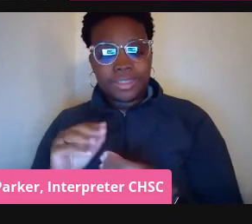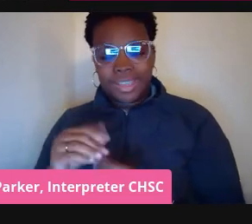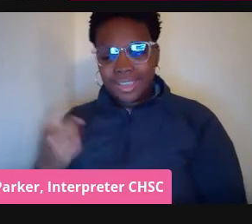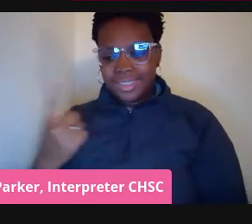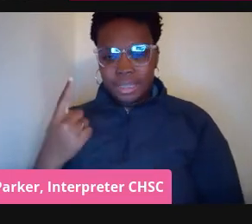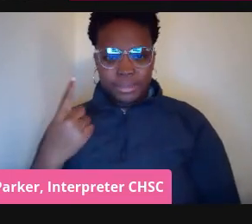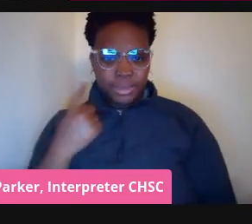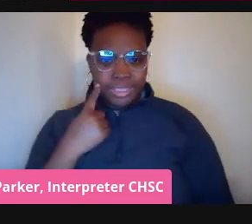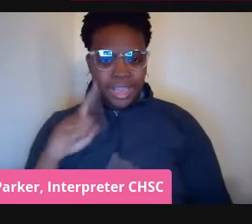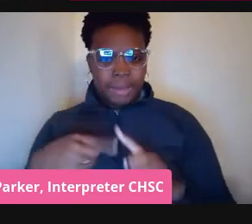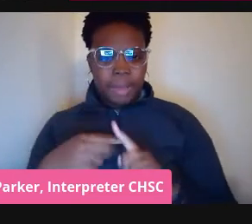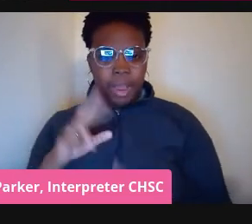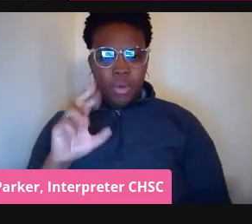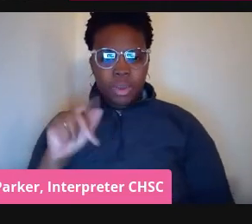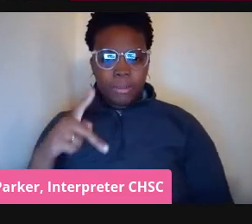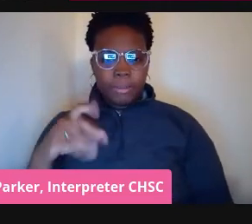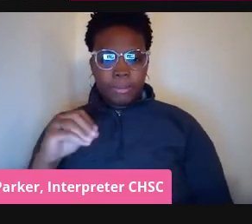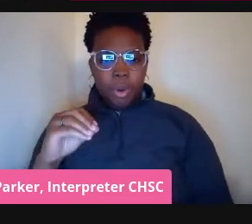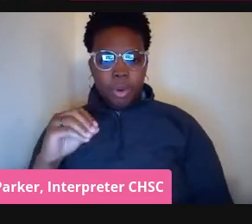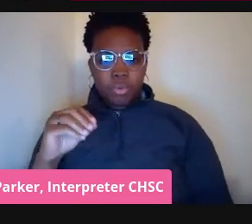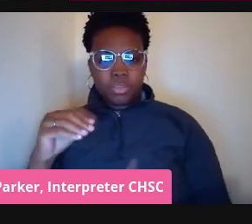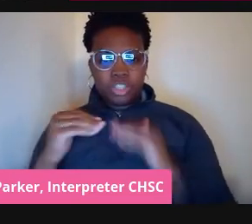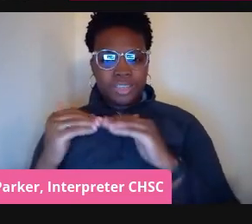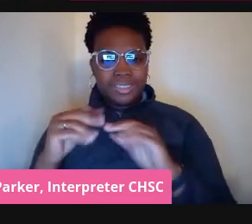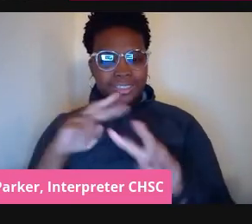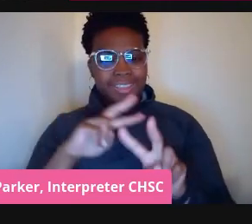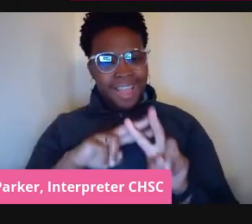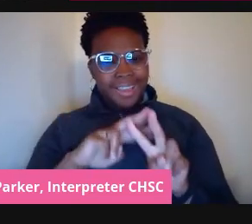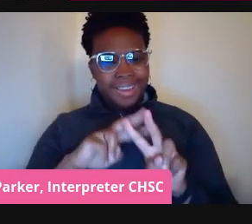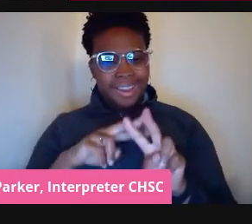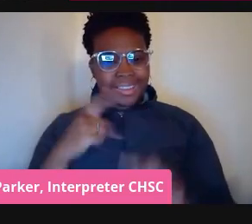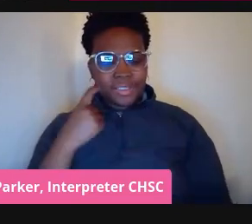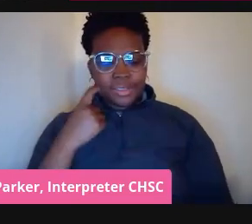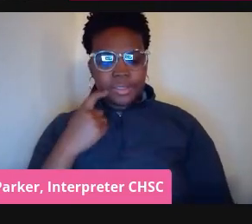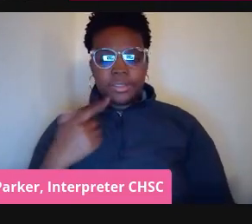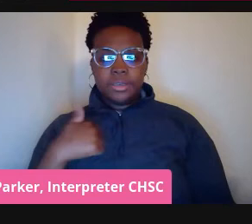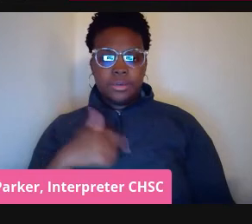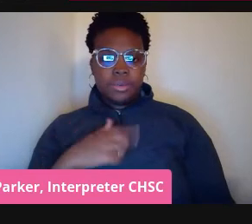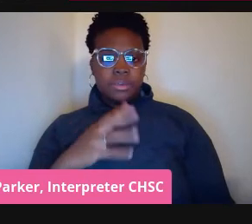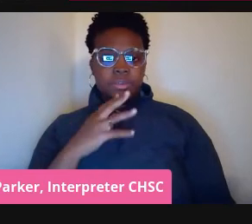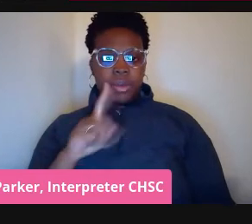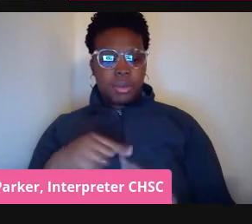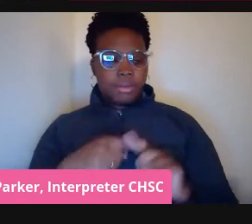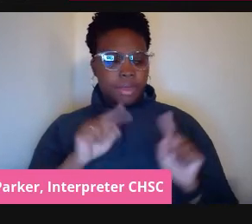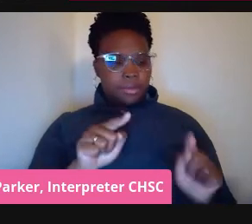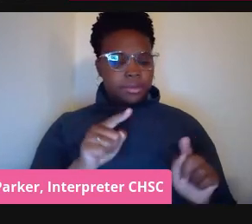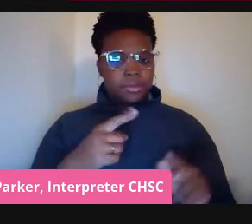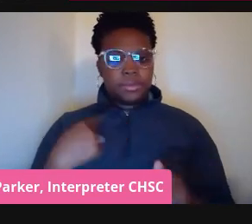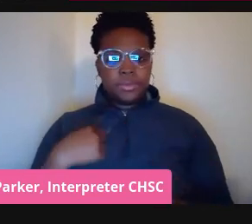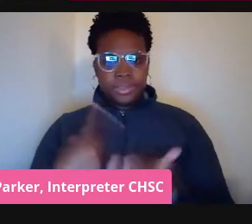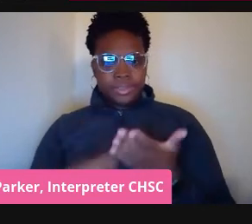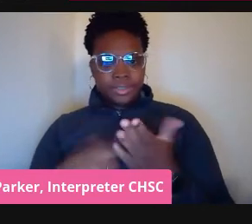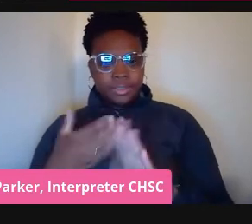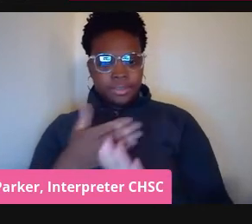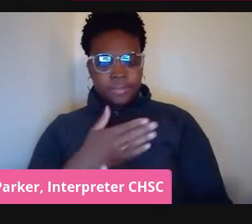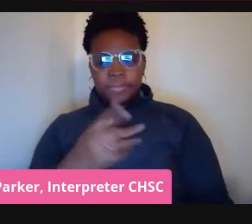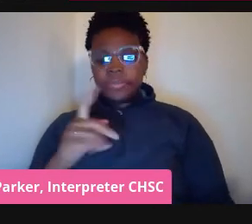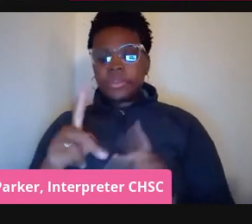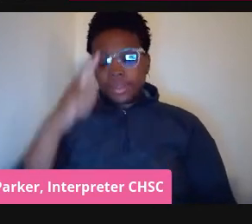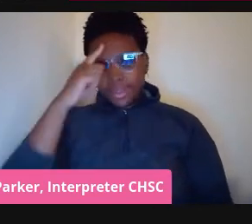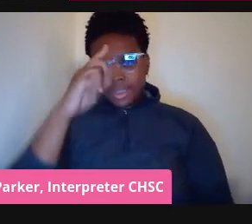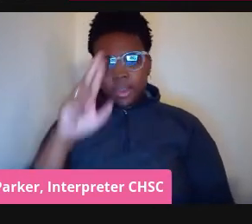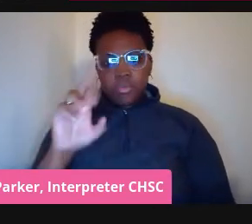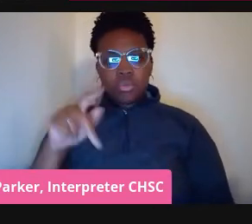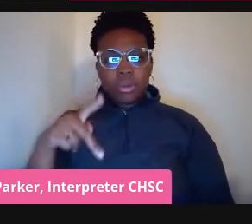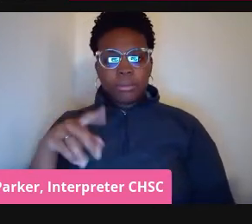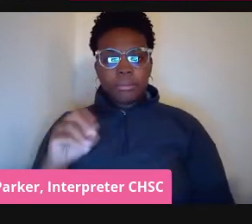repro justice, that hashtag, I feel like, and we talked about this and we've talked about it before, is like, when people think about reproductive rights and